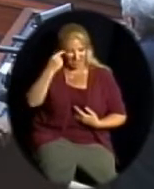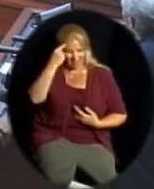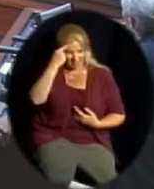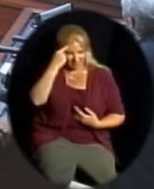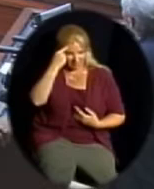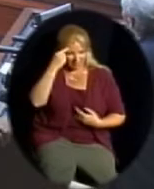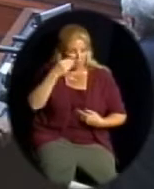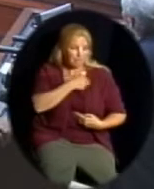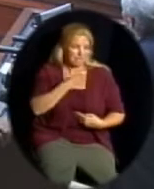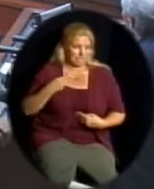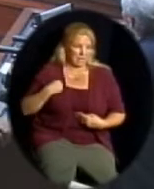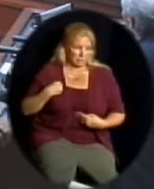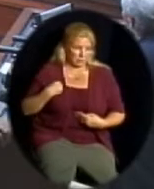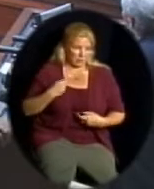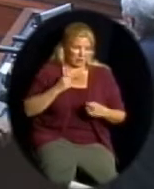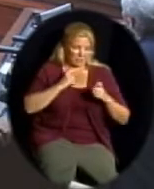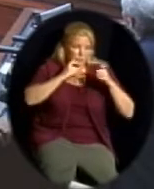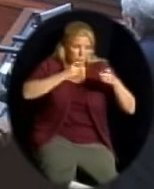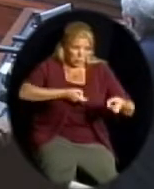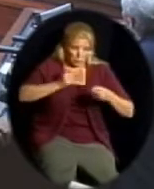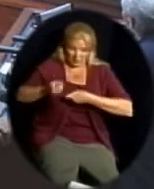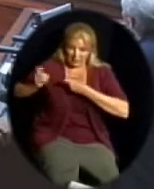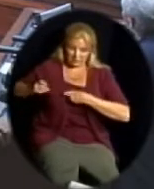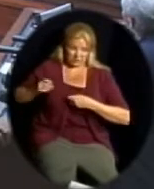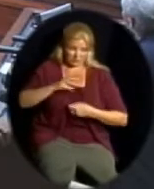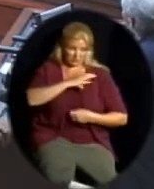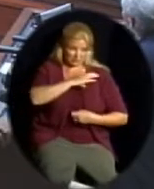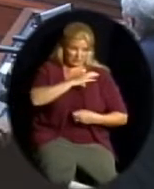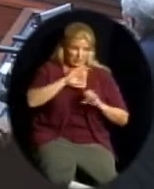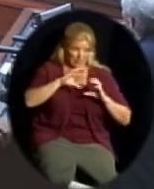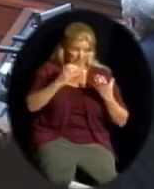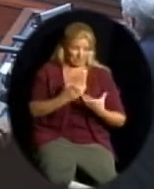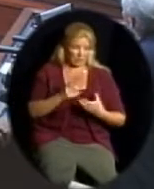just let us hear it straight from the horse's mouth, so to speak.